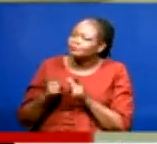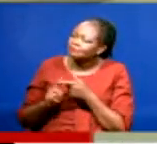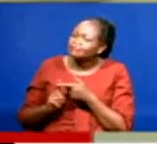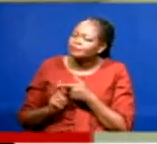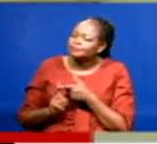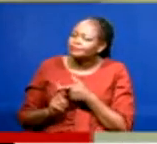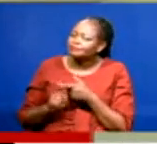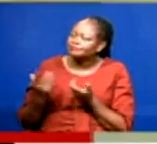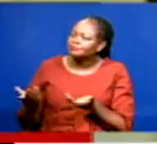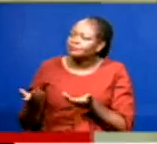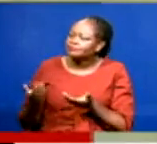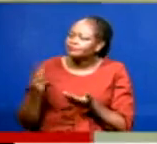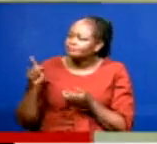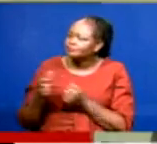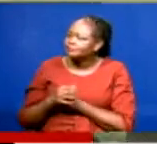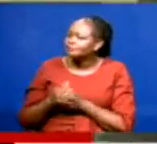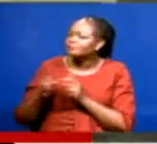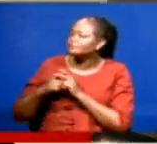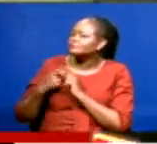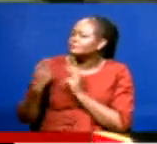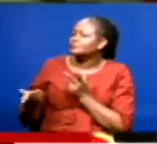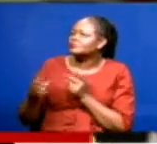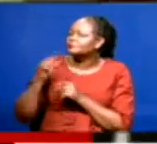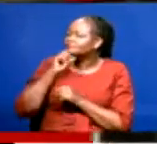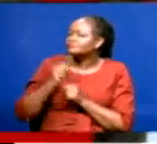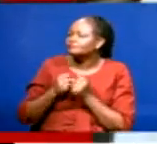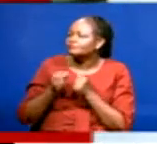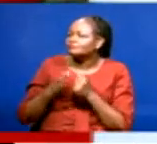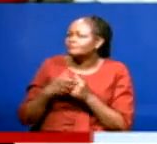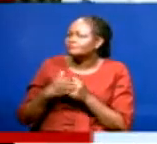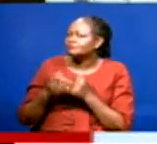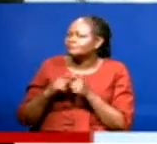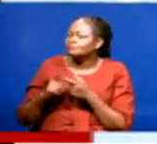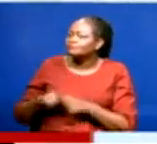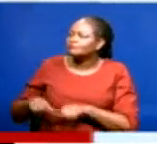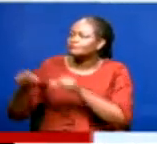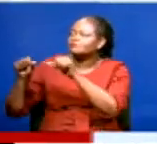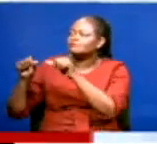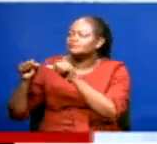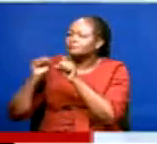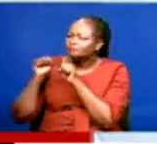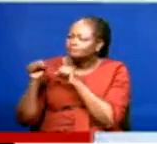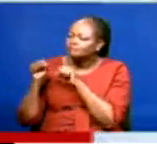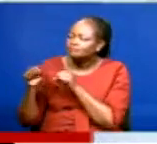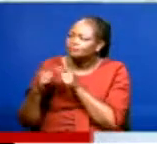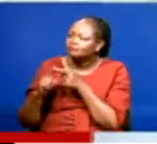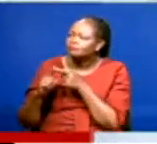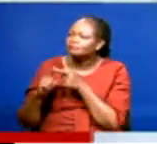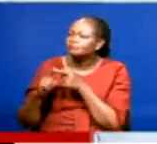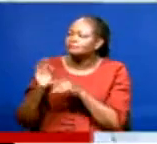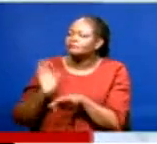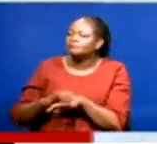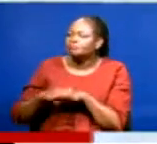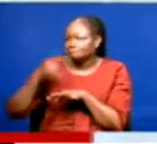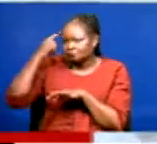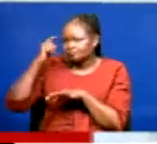Sarah, you began here, you know, at the age of 18. You picked on the gloves and it's been an interesting journey for you, you